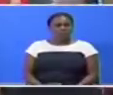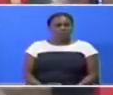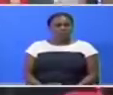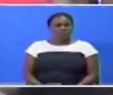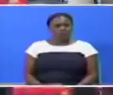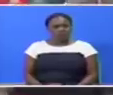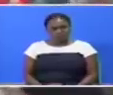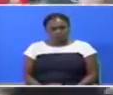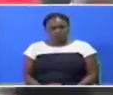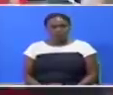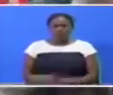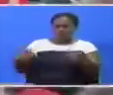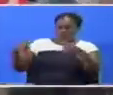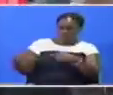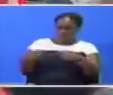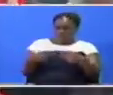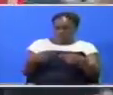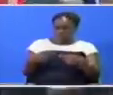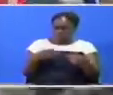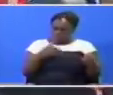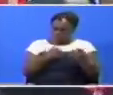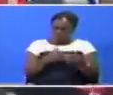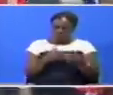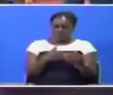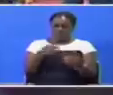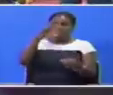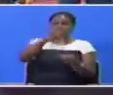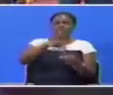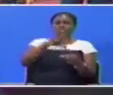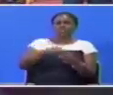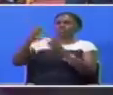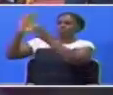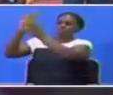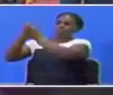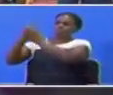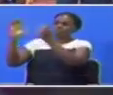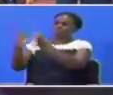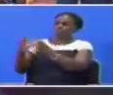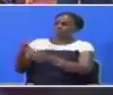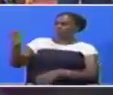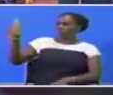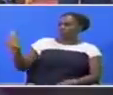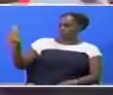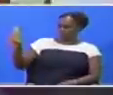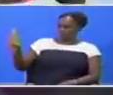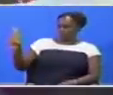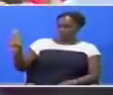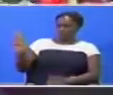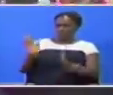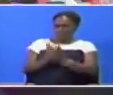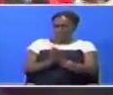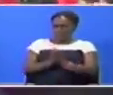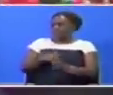In his vigorous warm-up ahead of the August 8th elections, Jubilee Party's President Uhuru Kenyatta and the